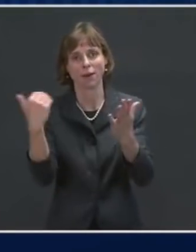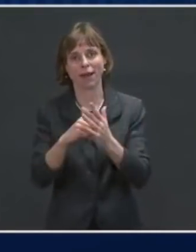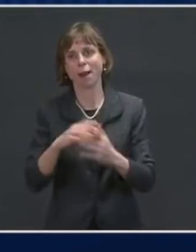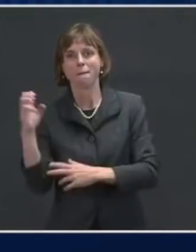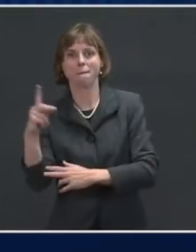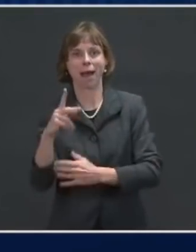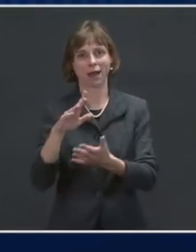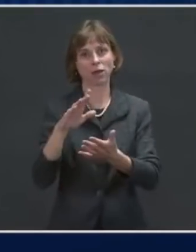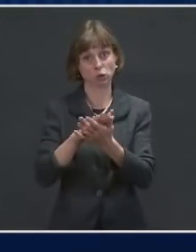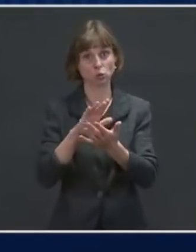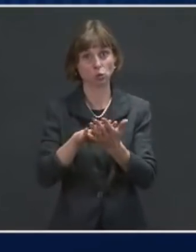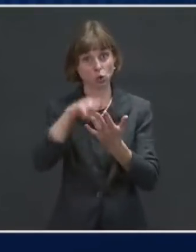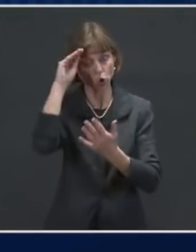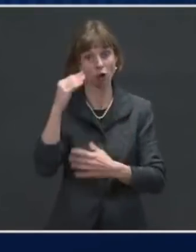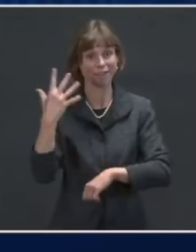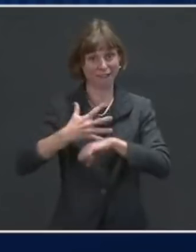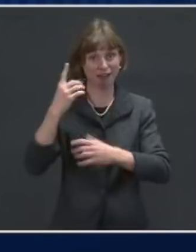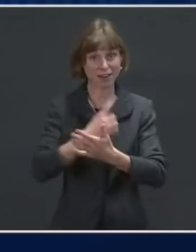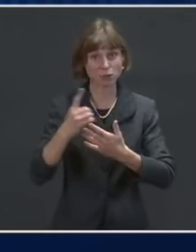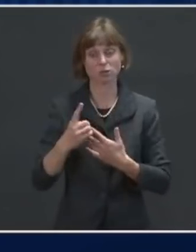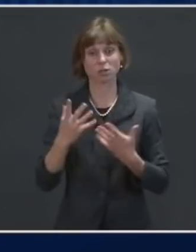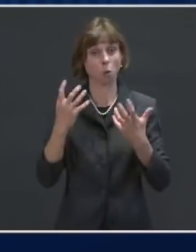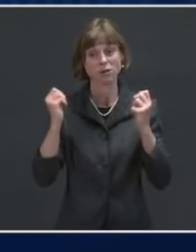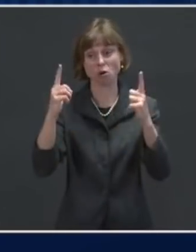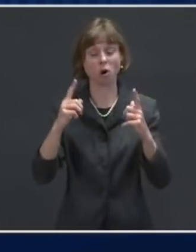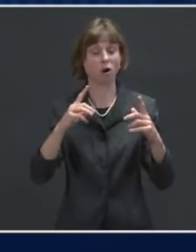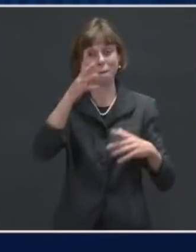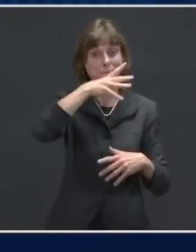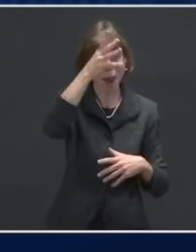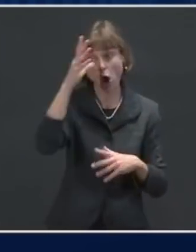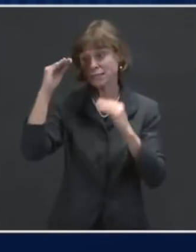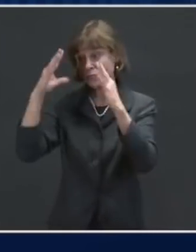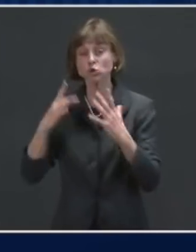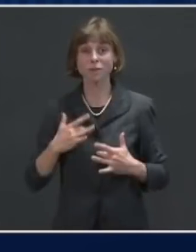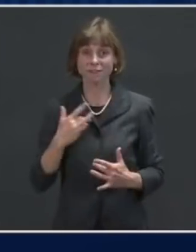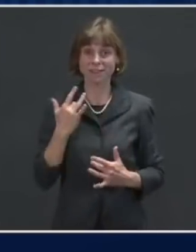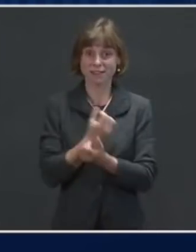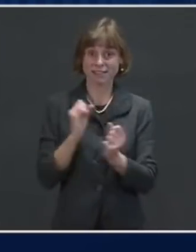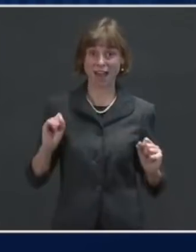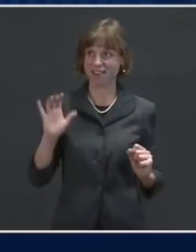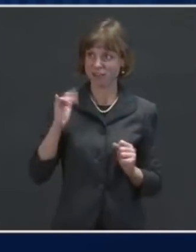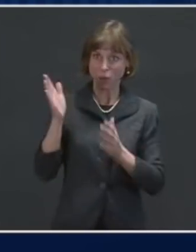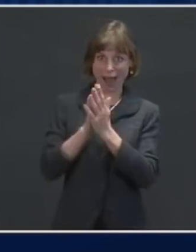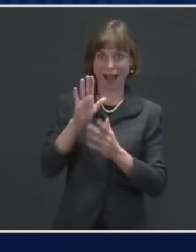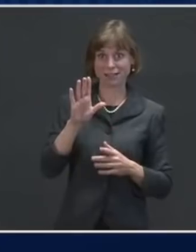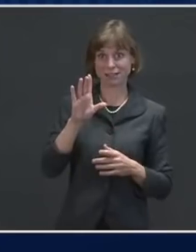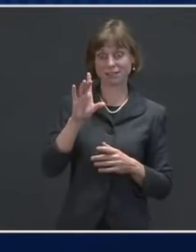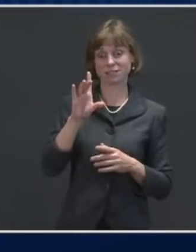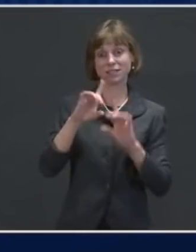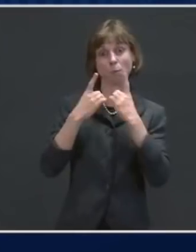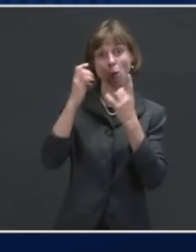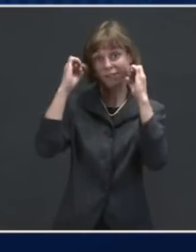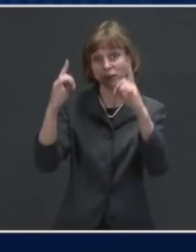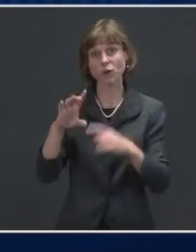week. He wants parents to feel safe, teachers to feel safe. That's why he asked his Department of Education and the CDC to work together on